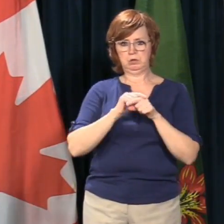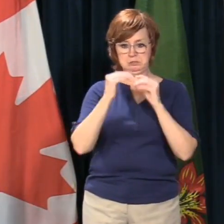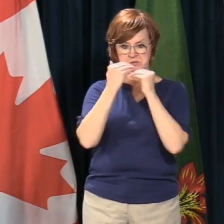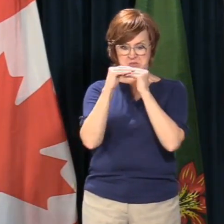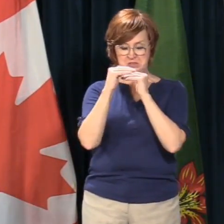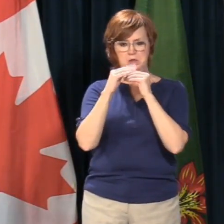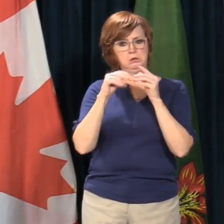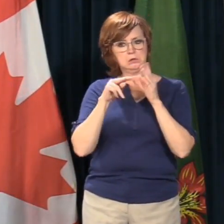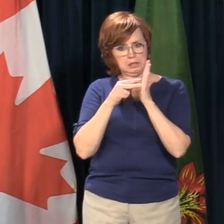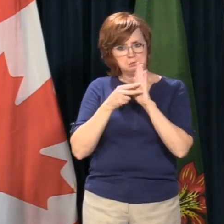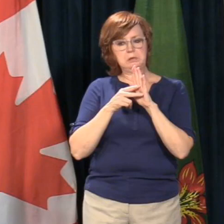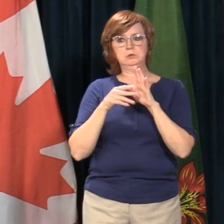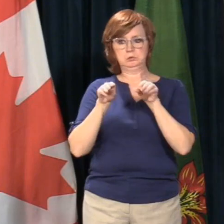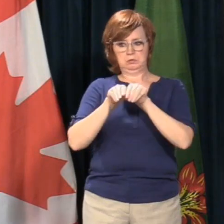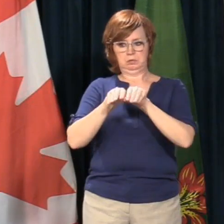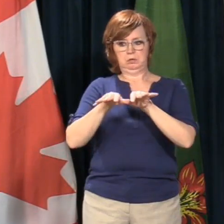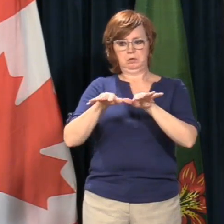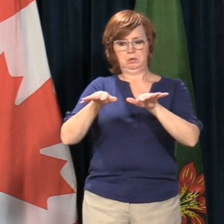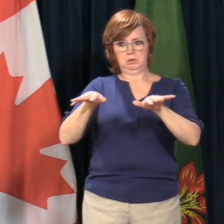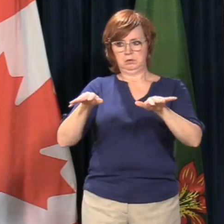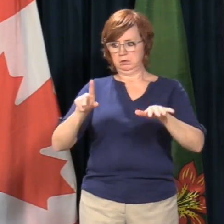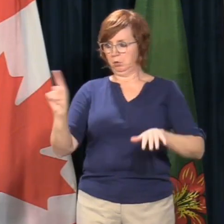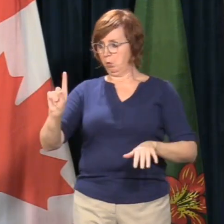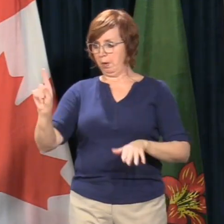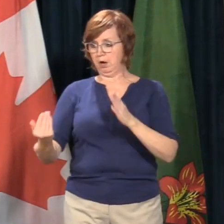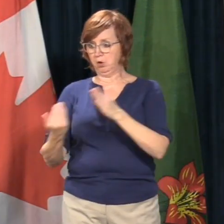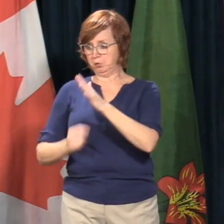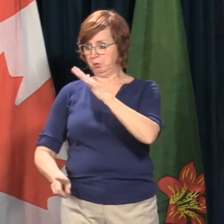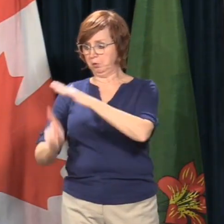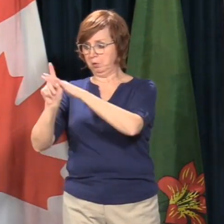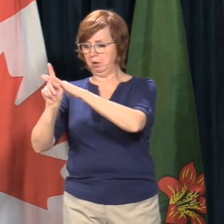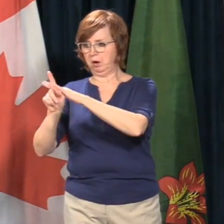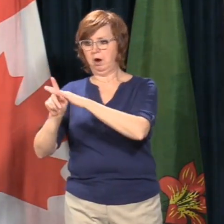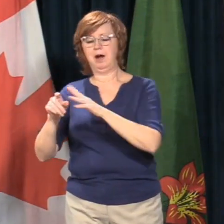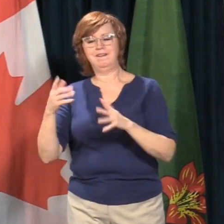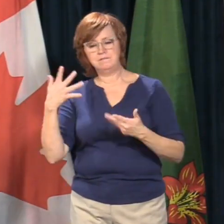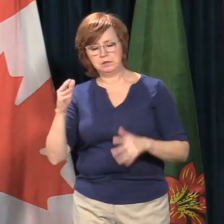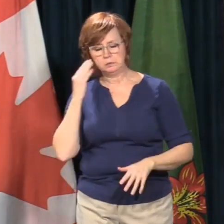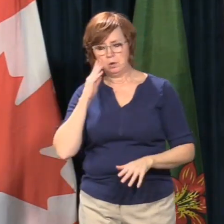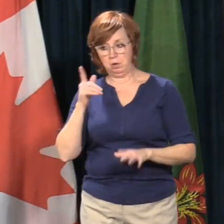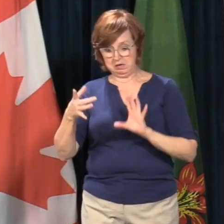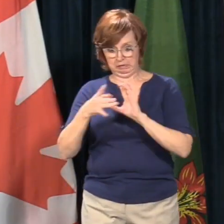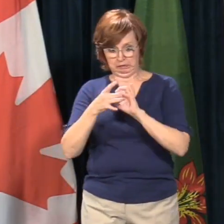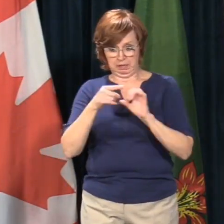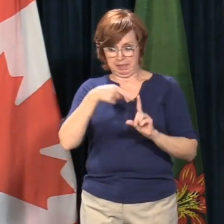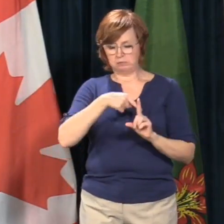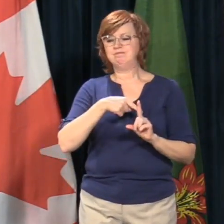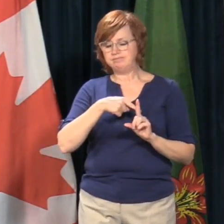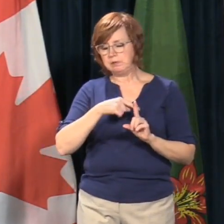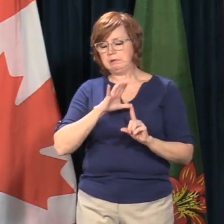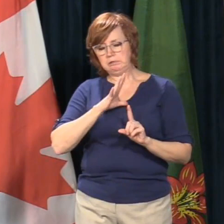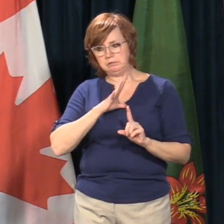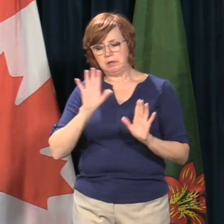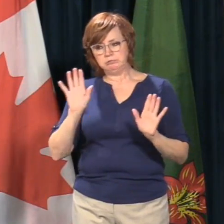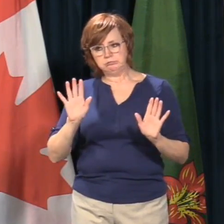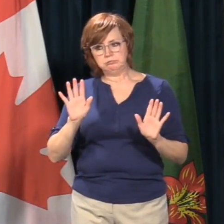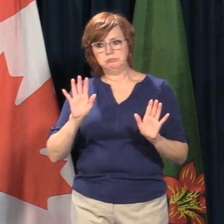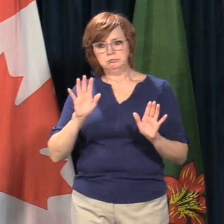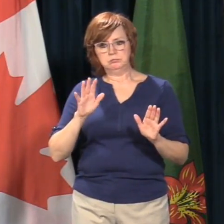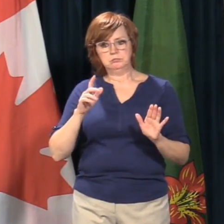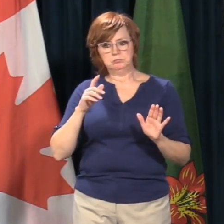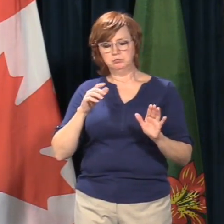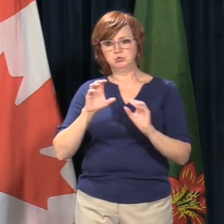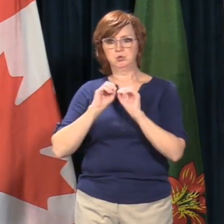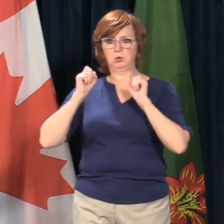get new cases, but they are in the link that we already determined. For